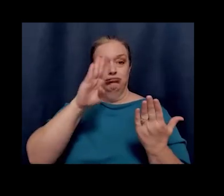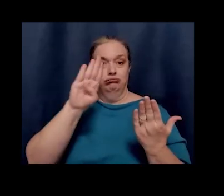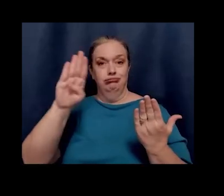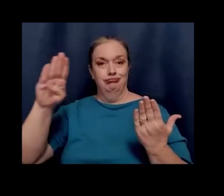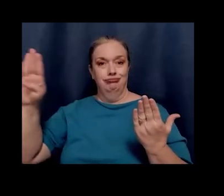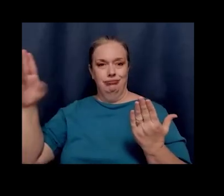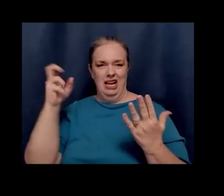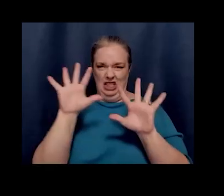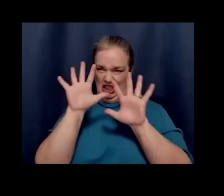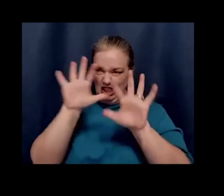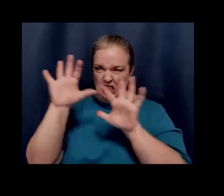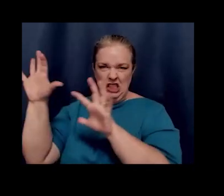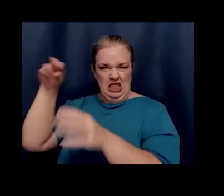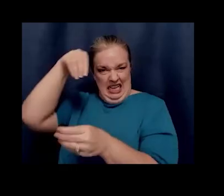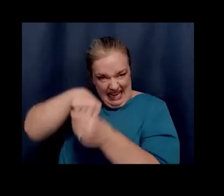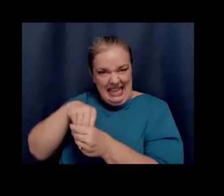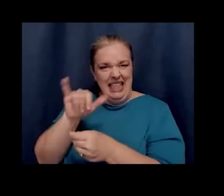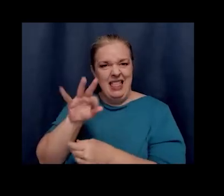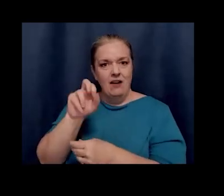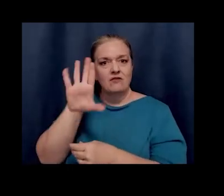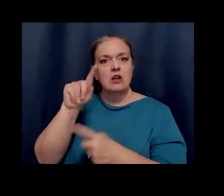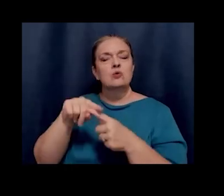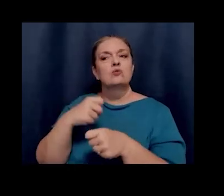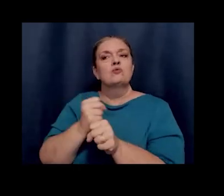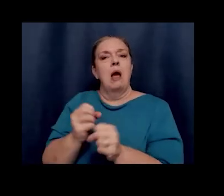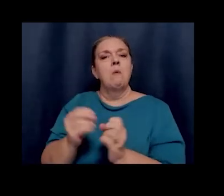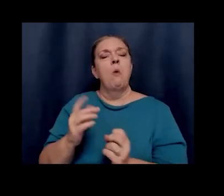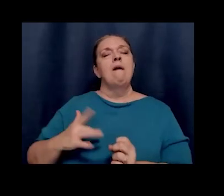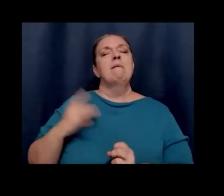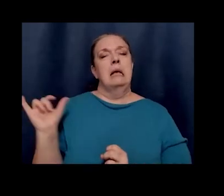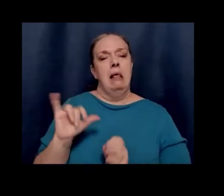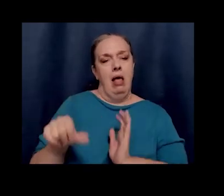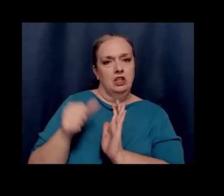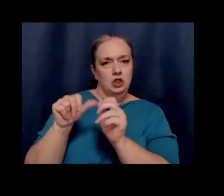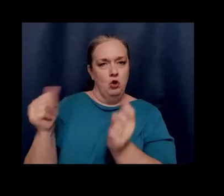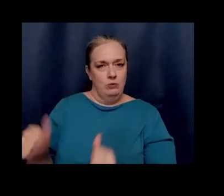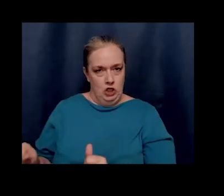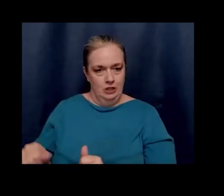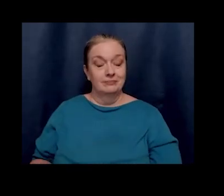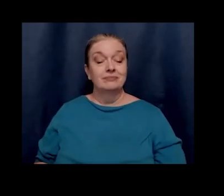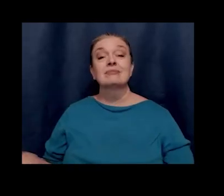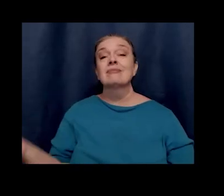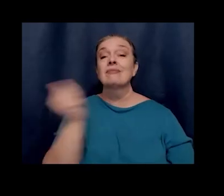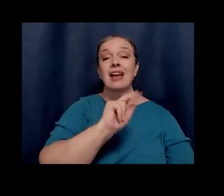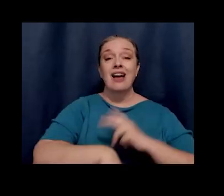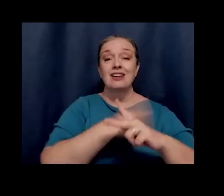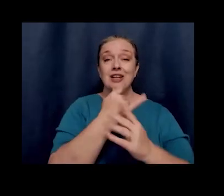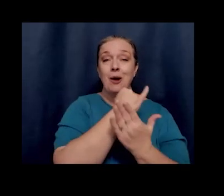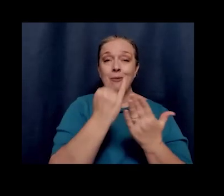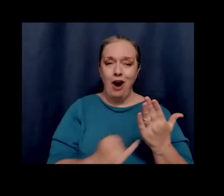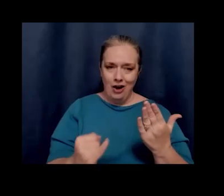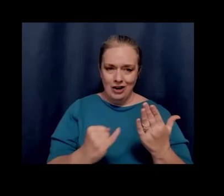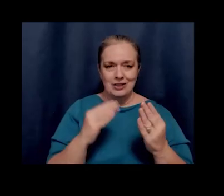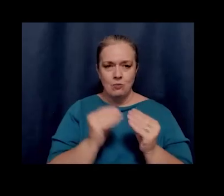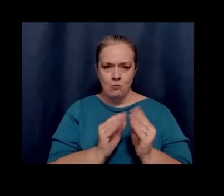the fresco surface to create a sculptural element. Other types of artists also expand their creative